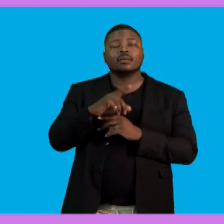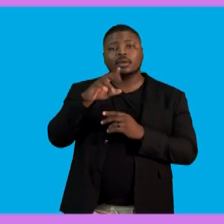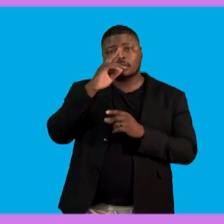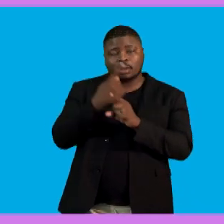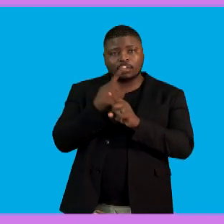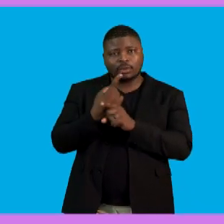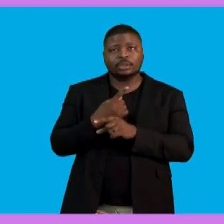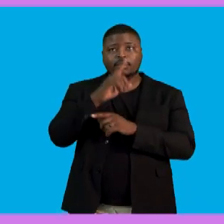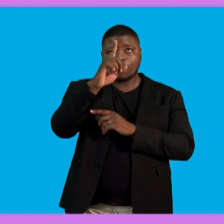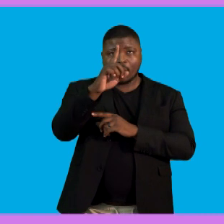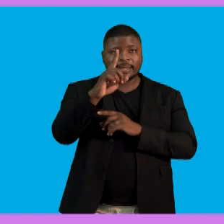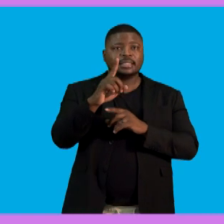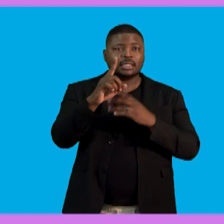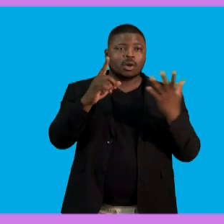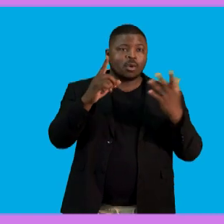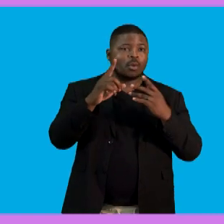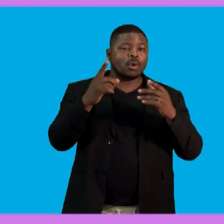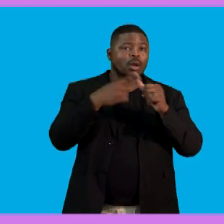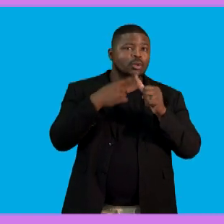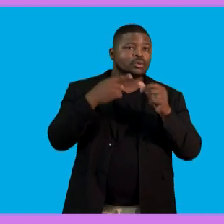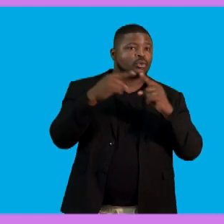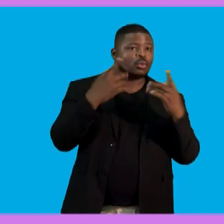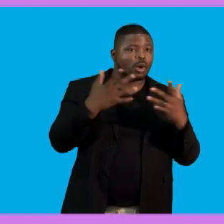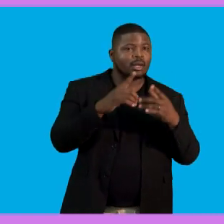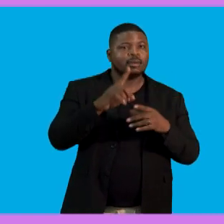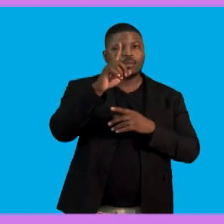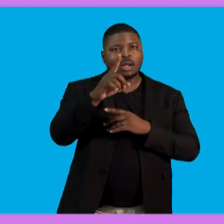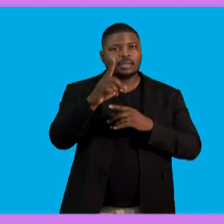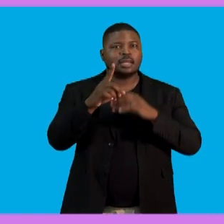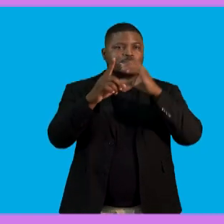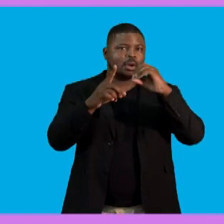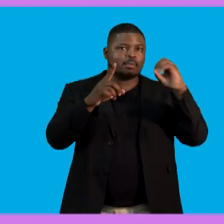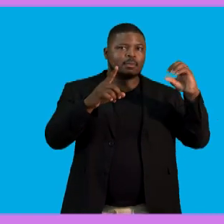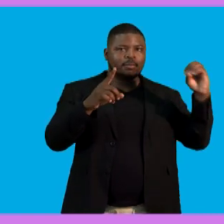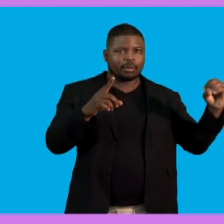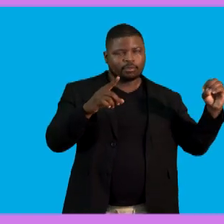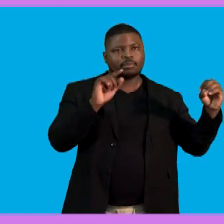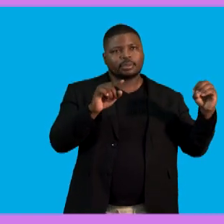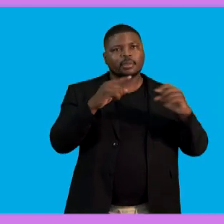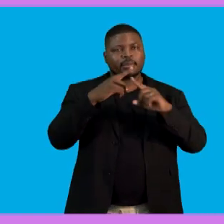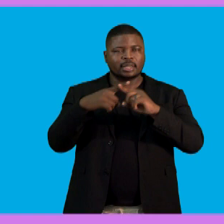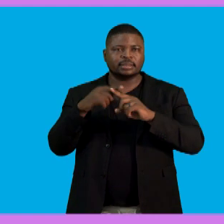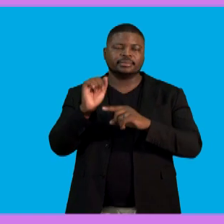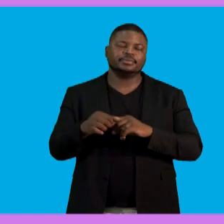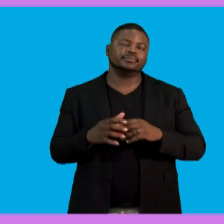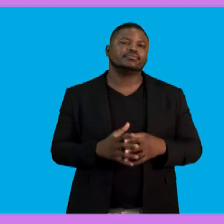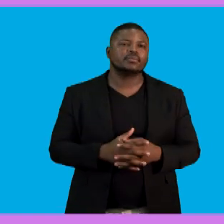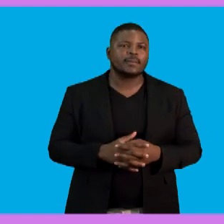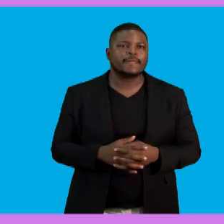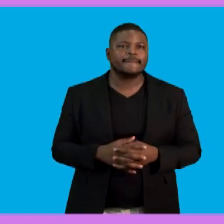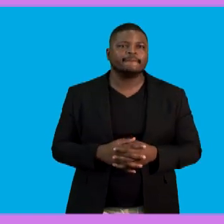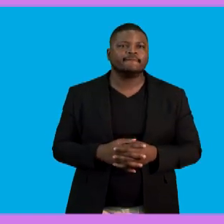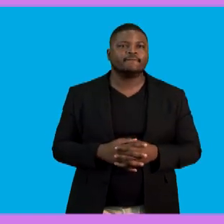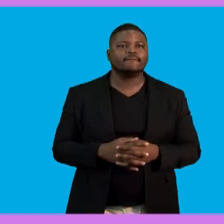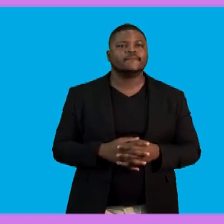so it's 1000. So it means you multiply by 1,000 and you get 5,000 milliliters in 5 liters. Then